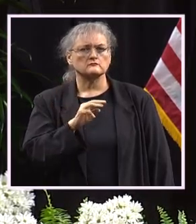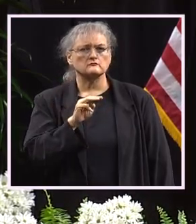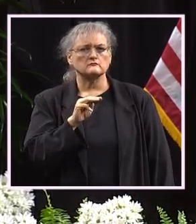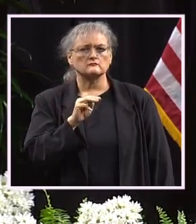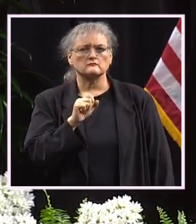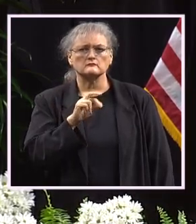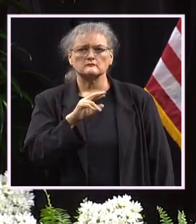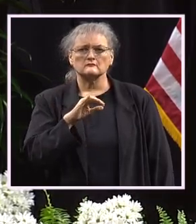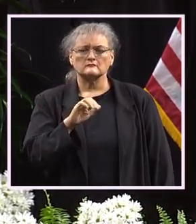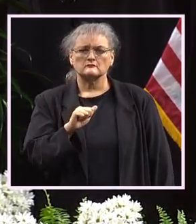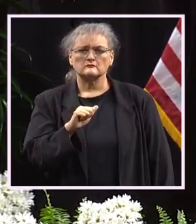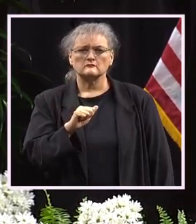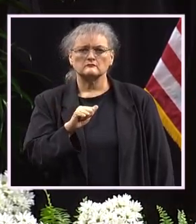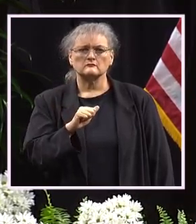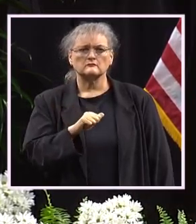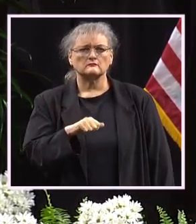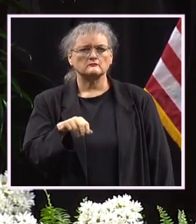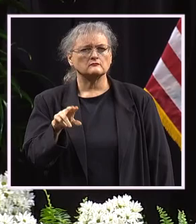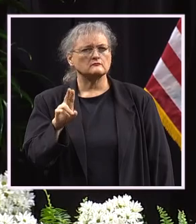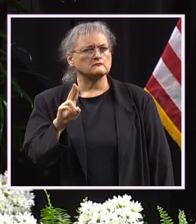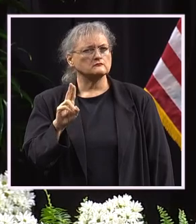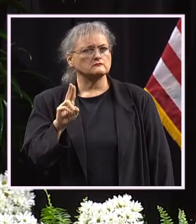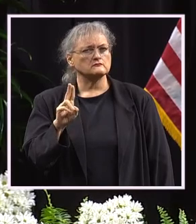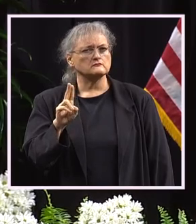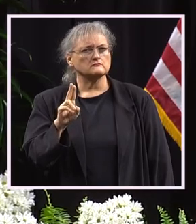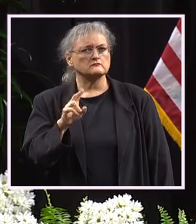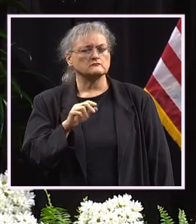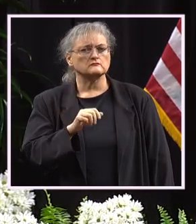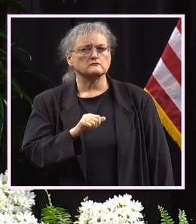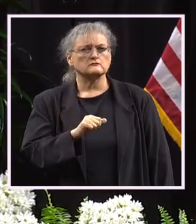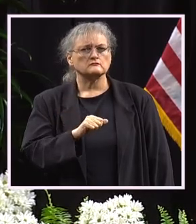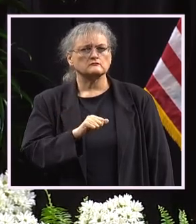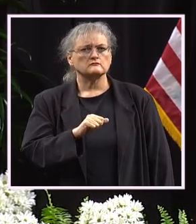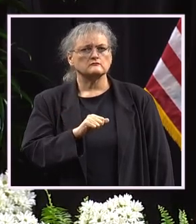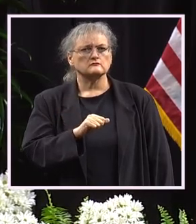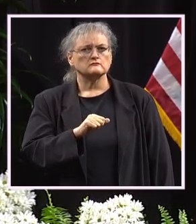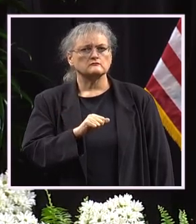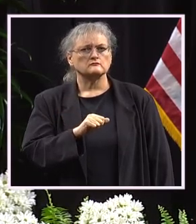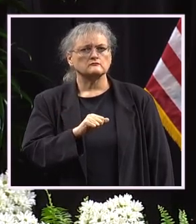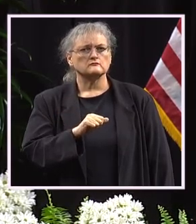Marielva Azaneth Urbina, Master of Science.